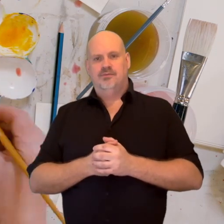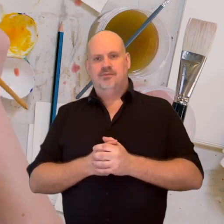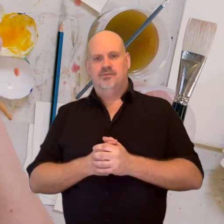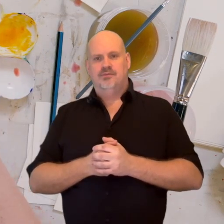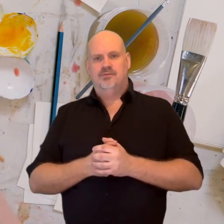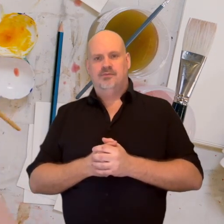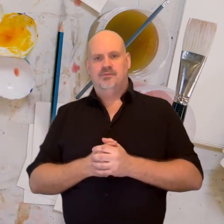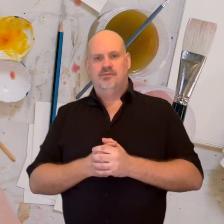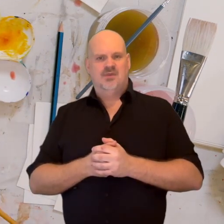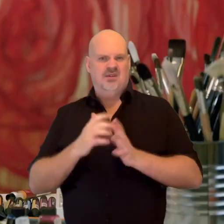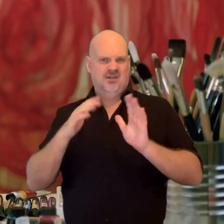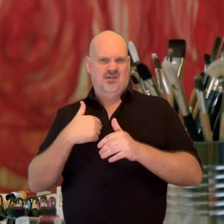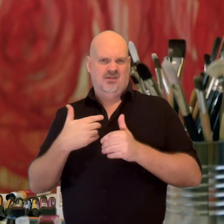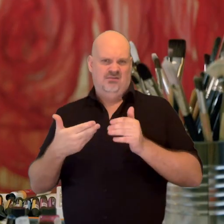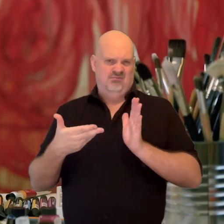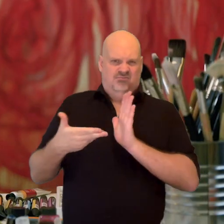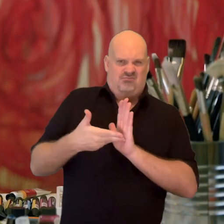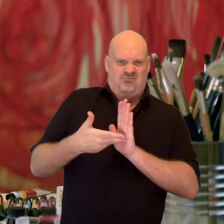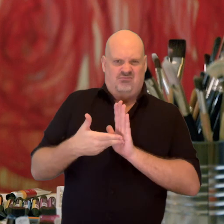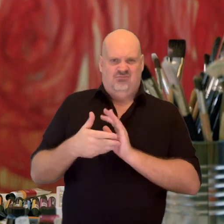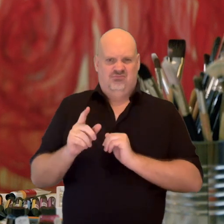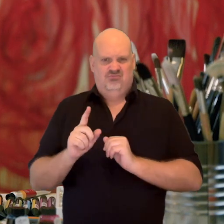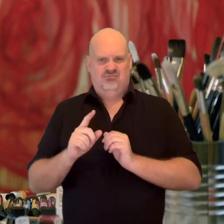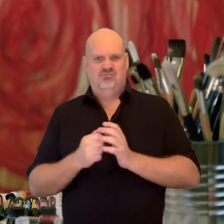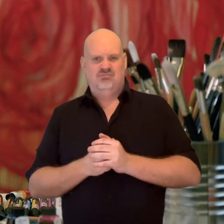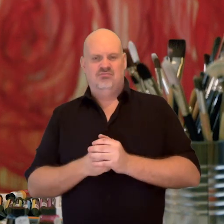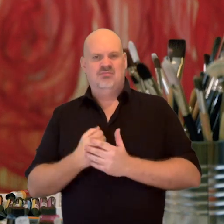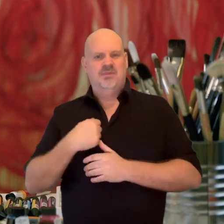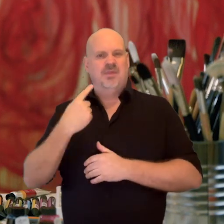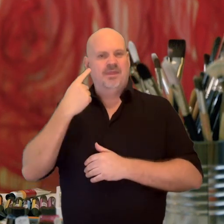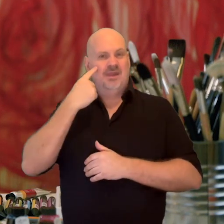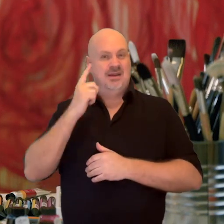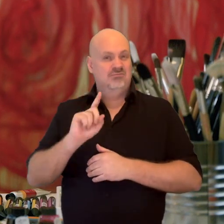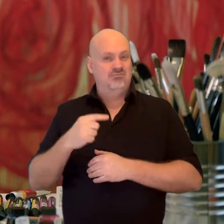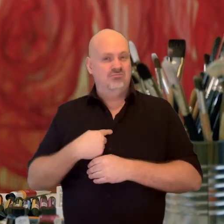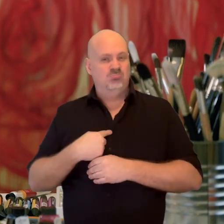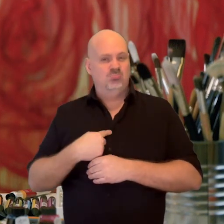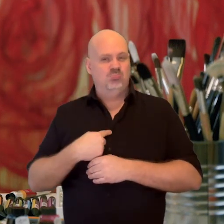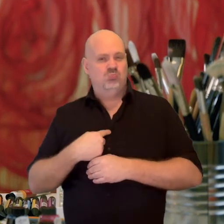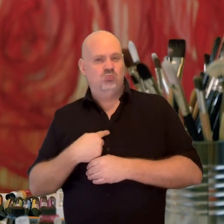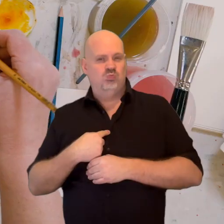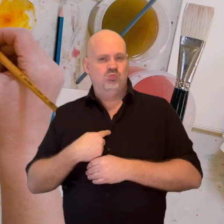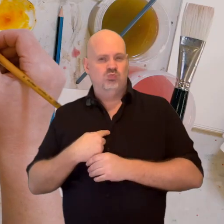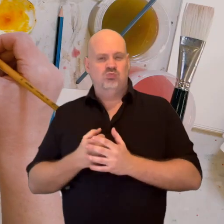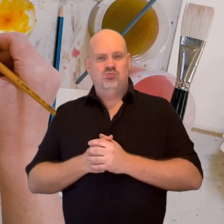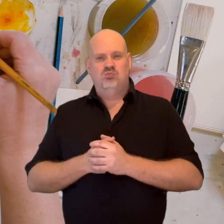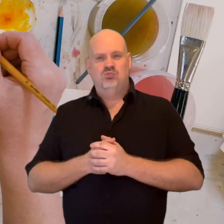I'm going to push it even further, I think. I am going to